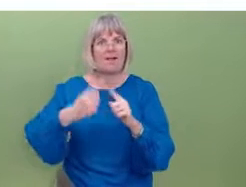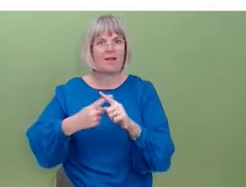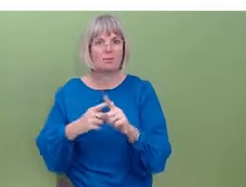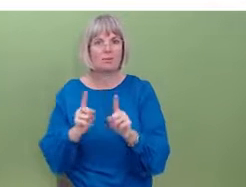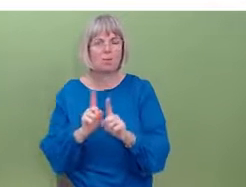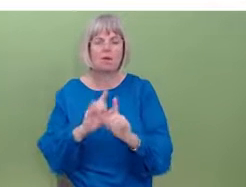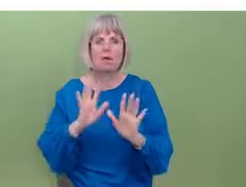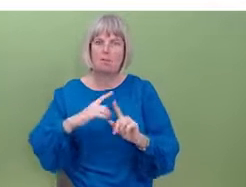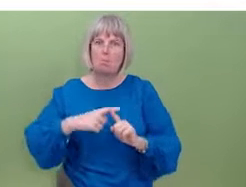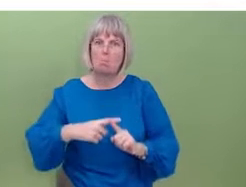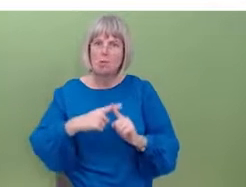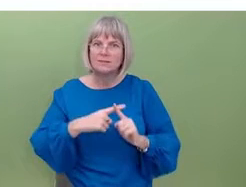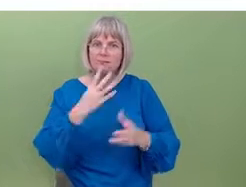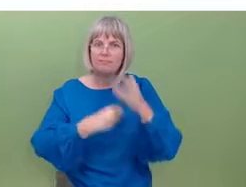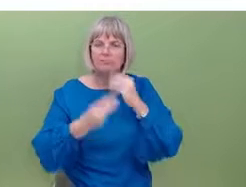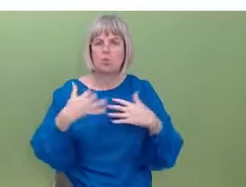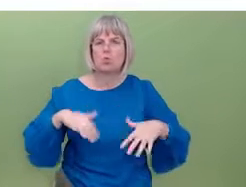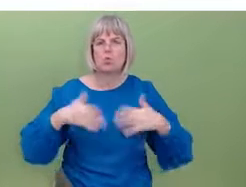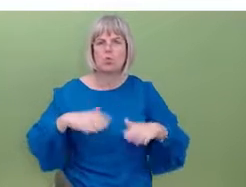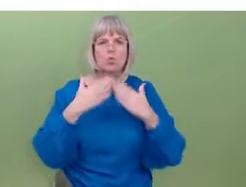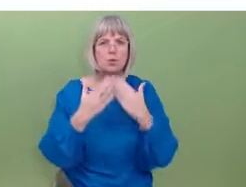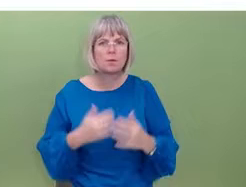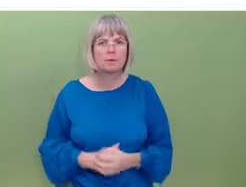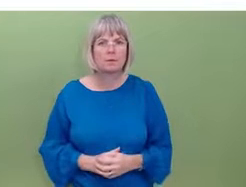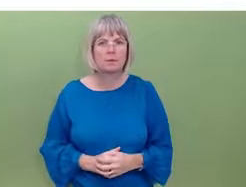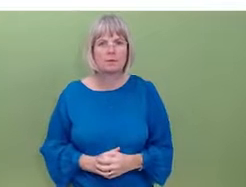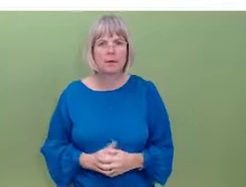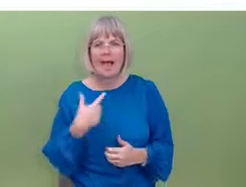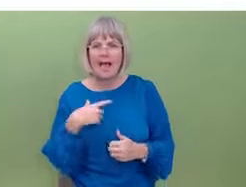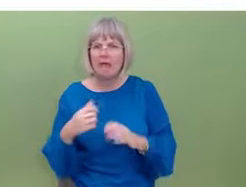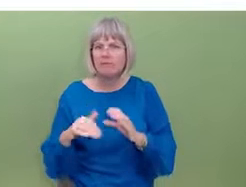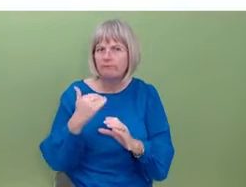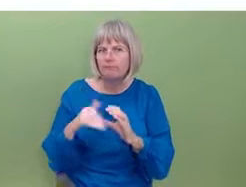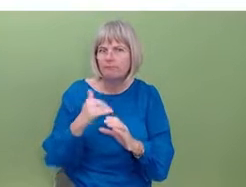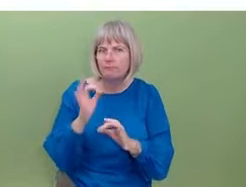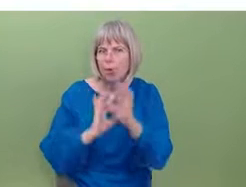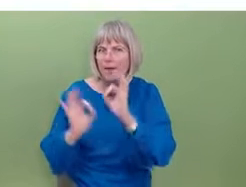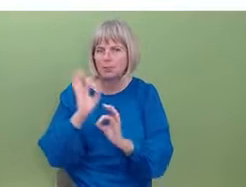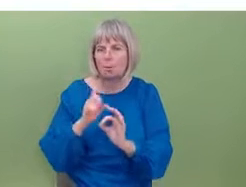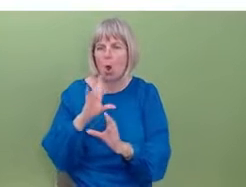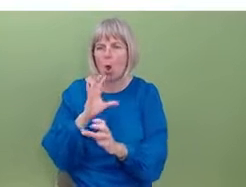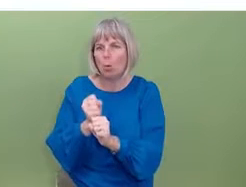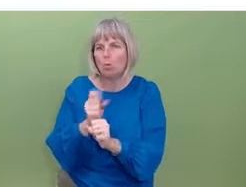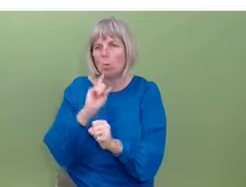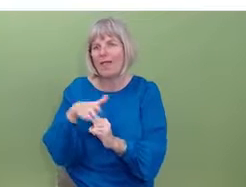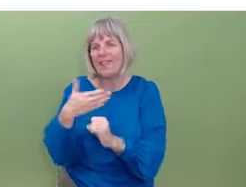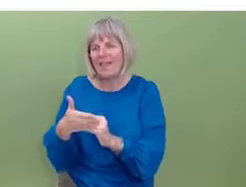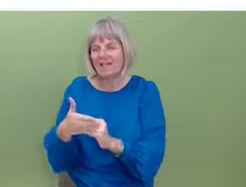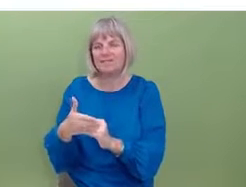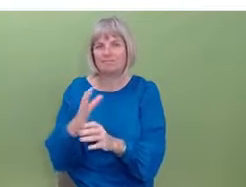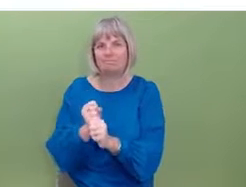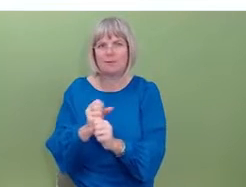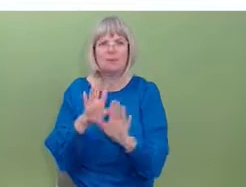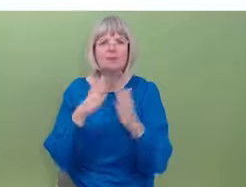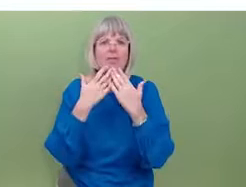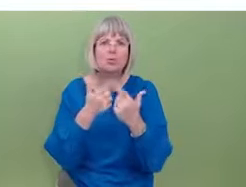that. We'll pick up there's a few questions that have come in, but we'll pick those up at the end in the question and answer. So thanks so much. And